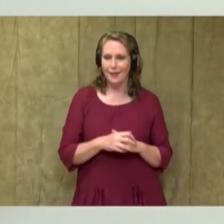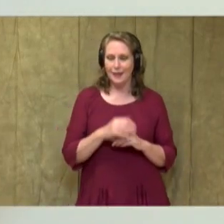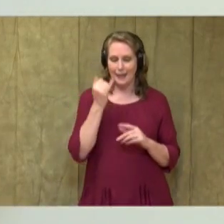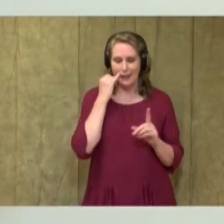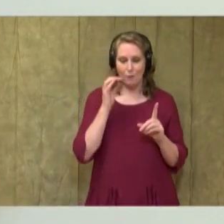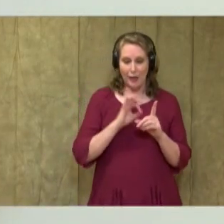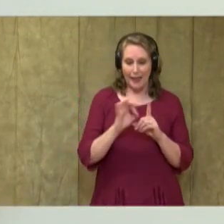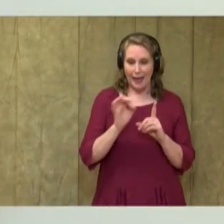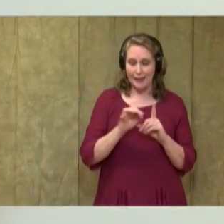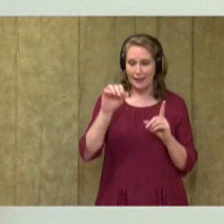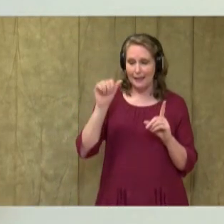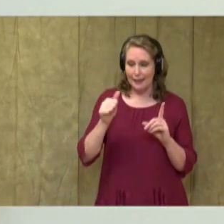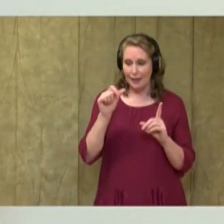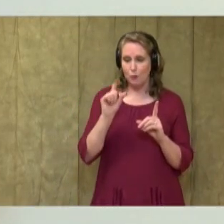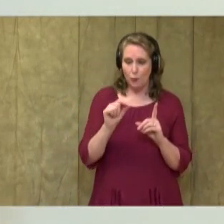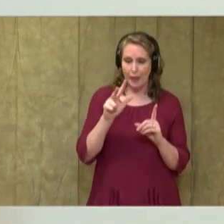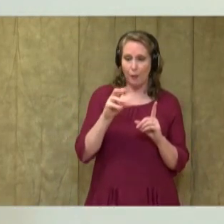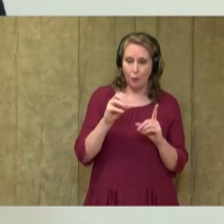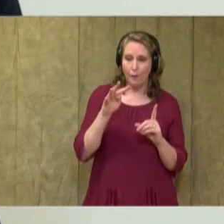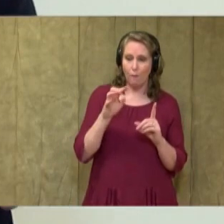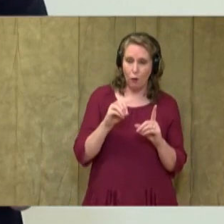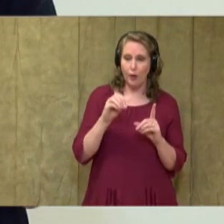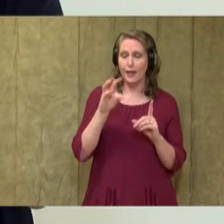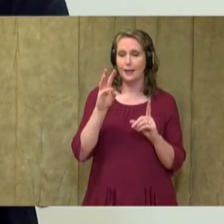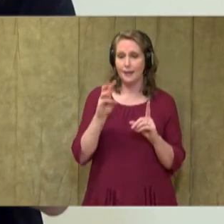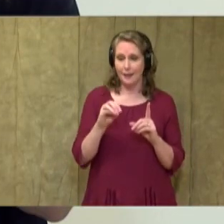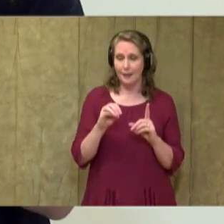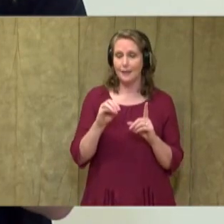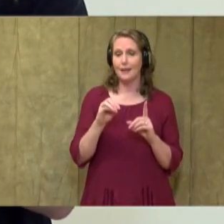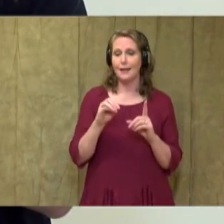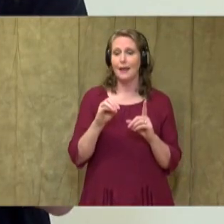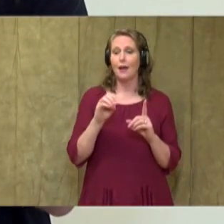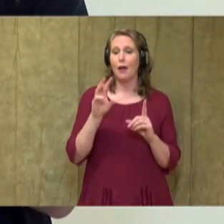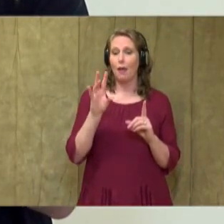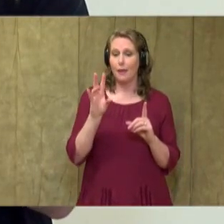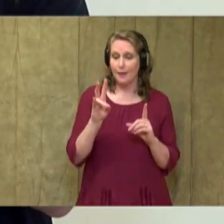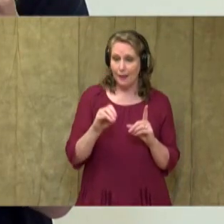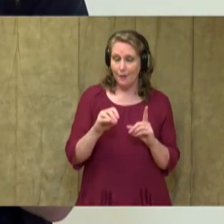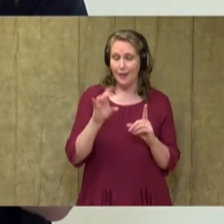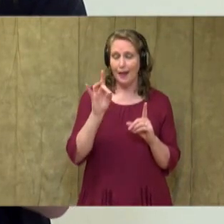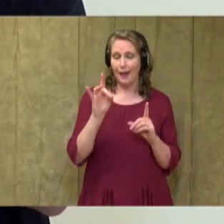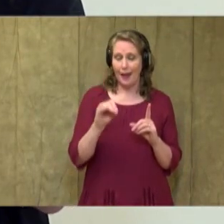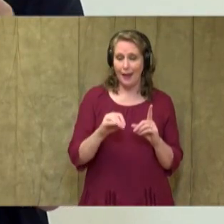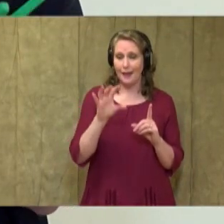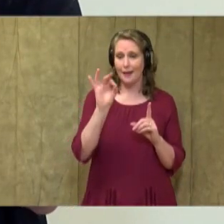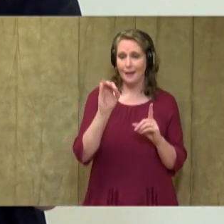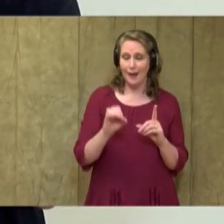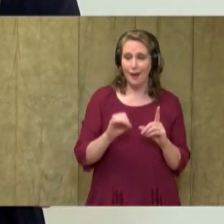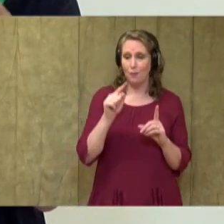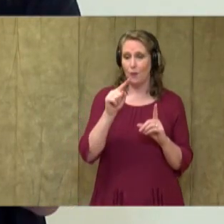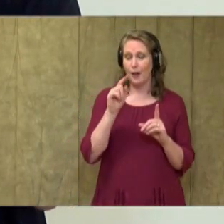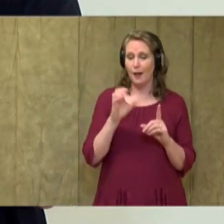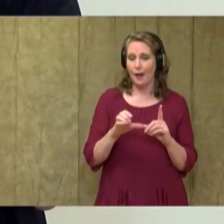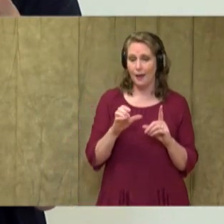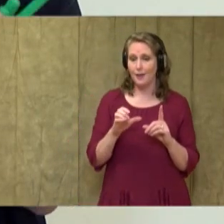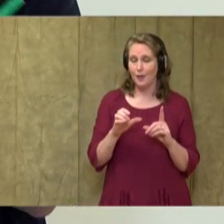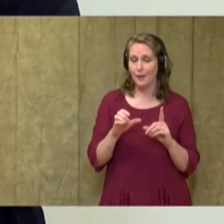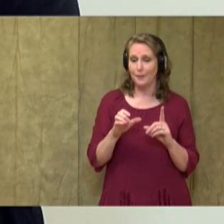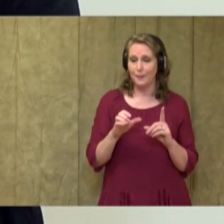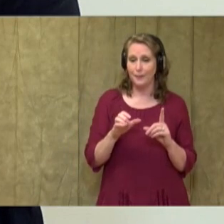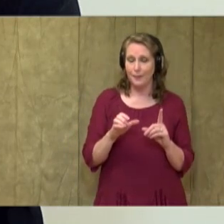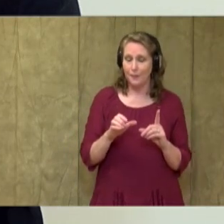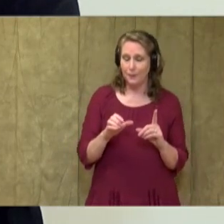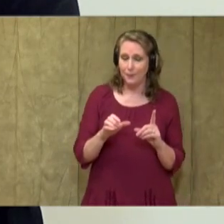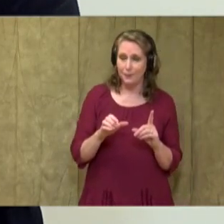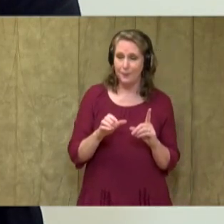we counted these out by tens, we would get 100. 10, 20, 30, 40, 50, 60,